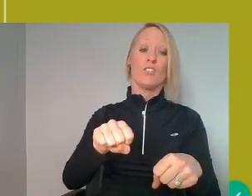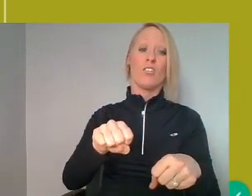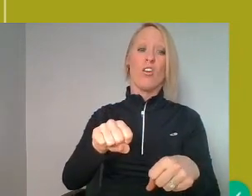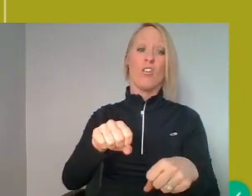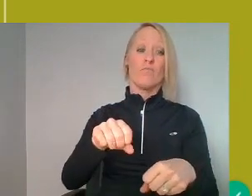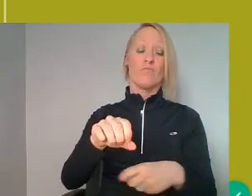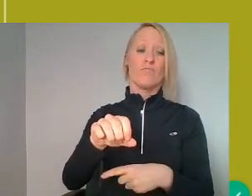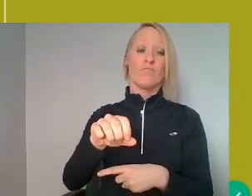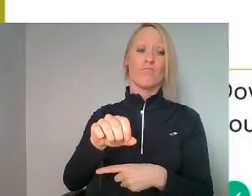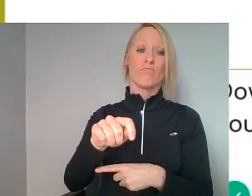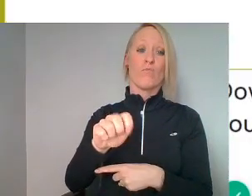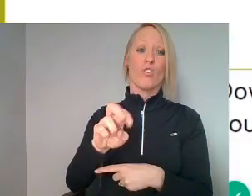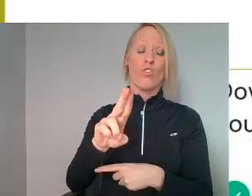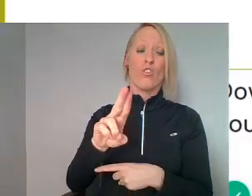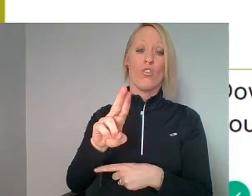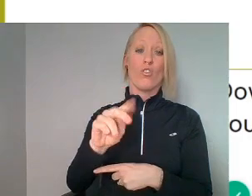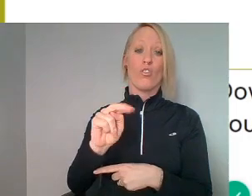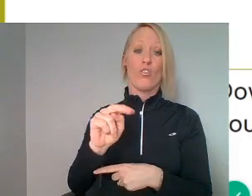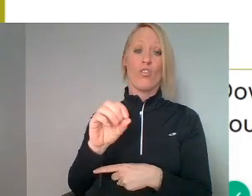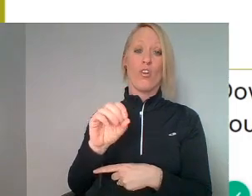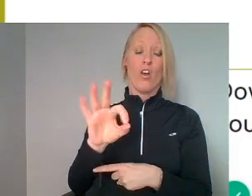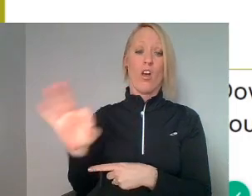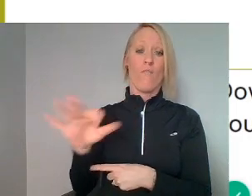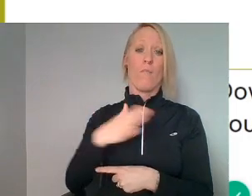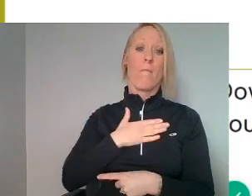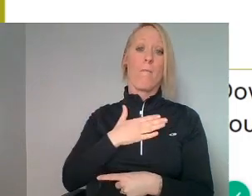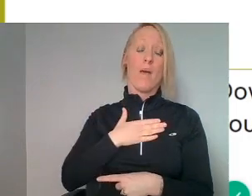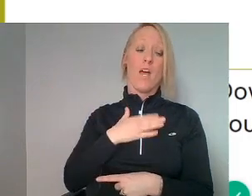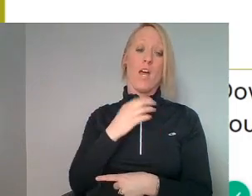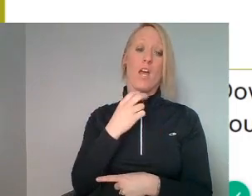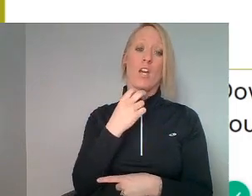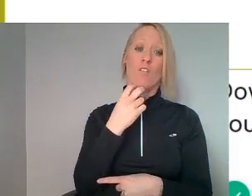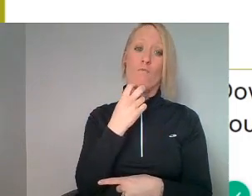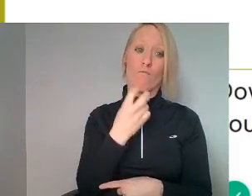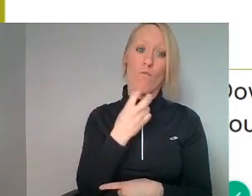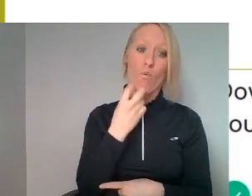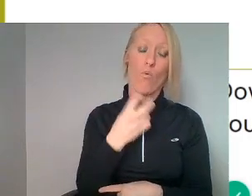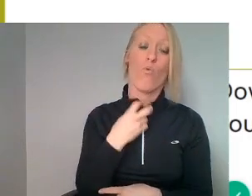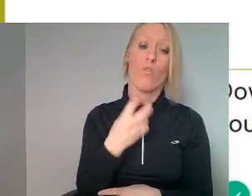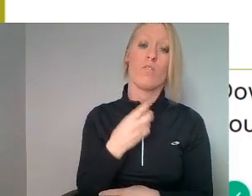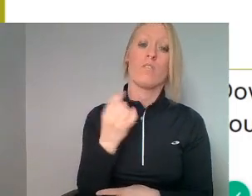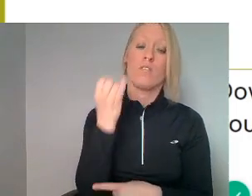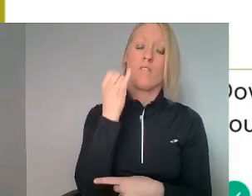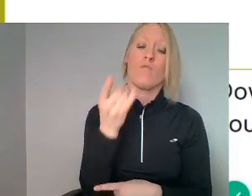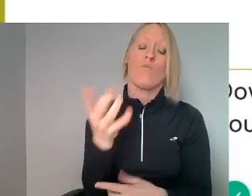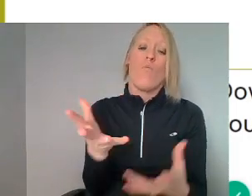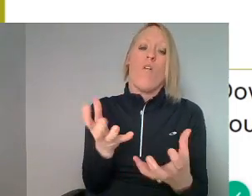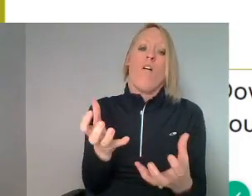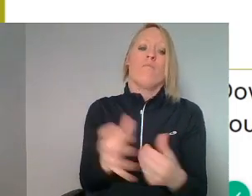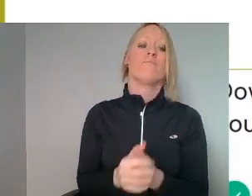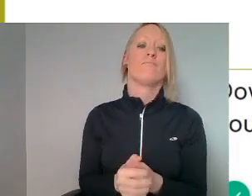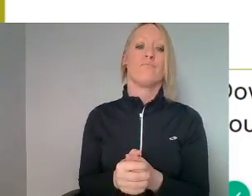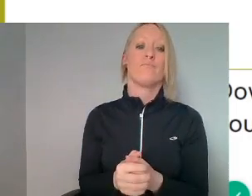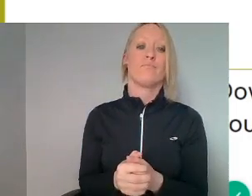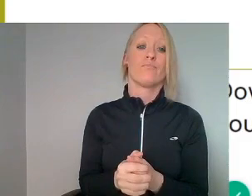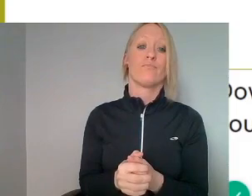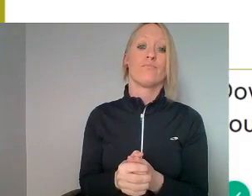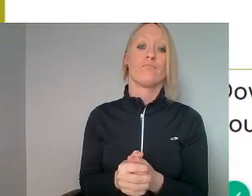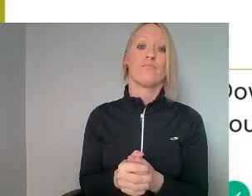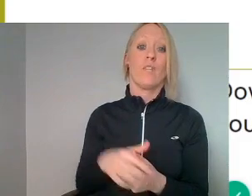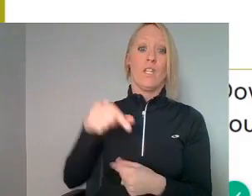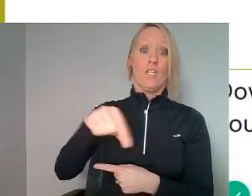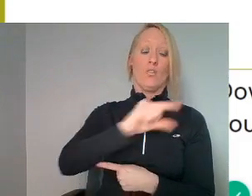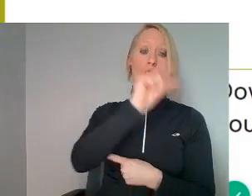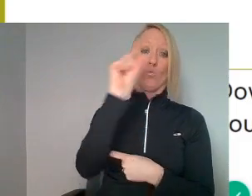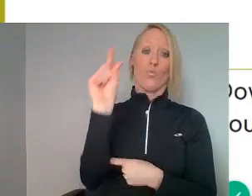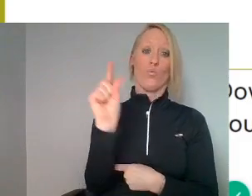to. So here we go. You will find this note sheet attached to Google Classroom. So if you want to print it out ahead of